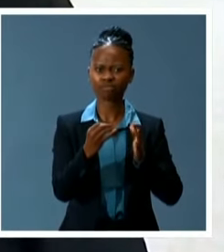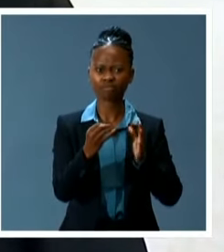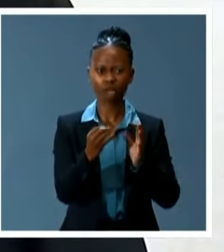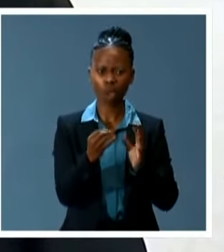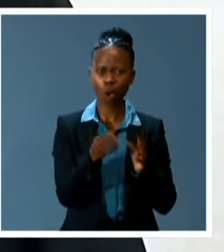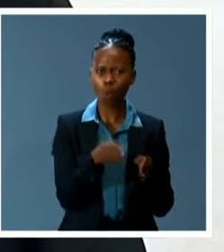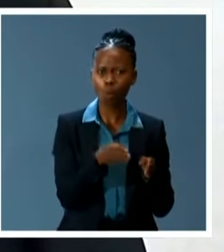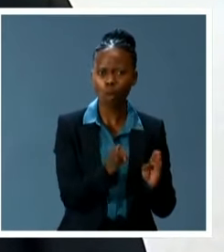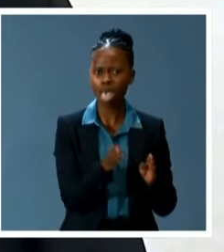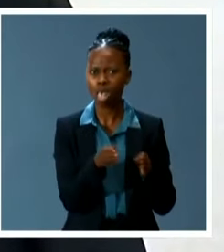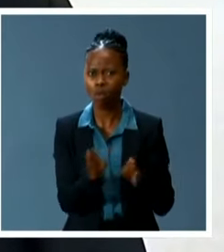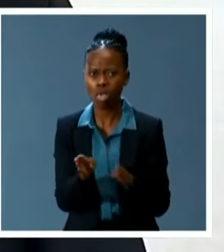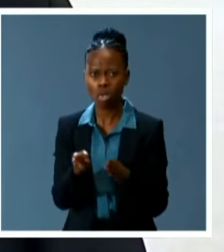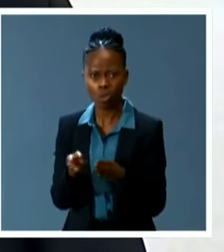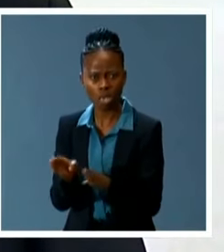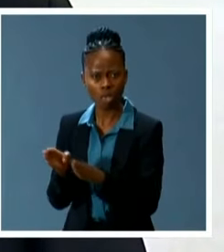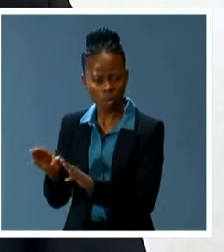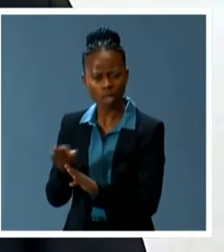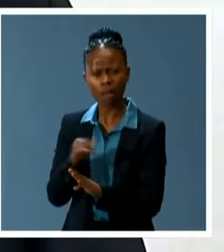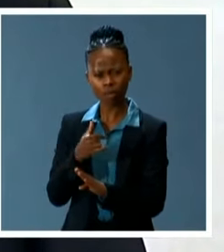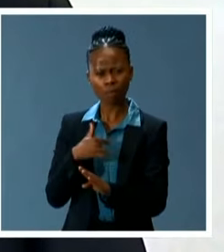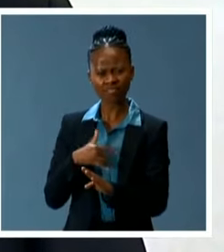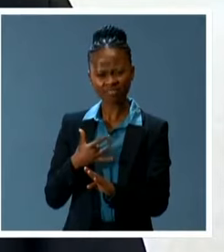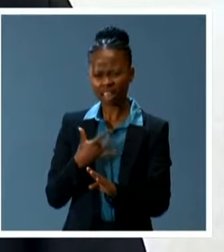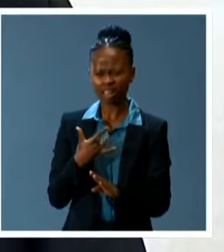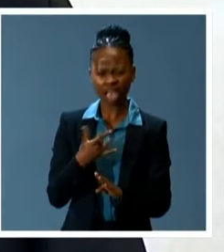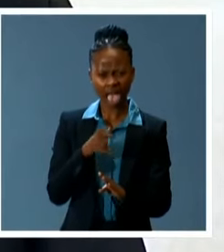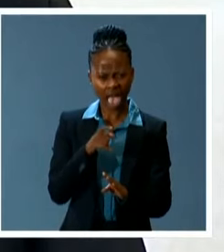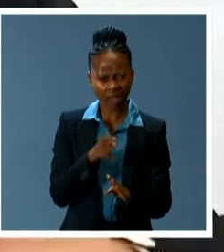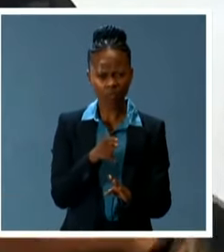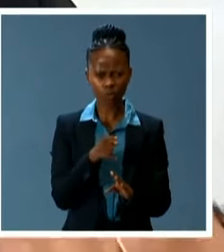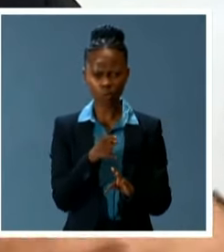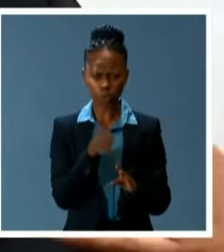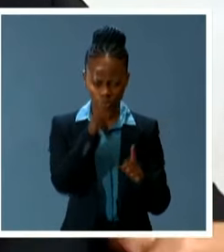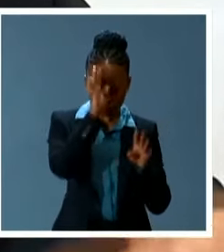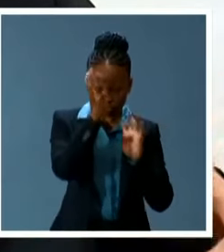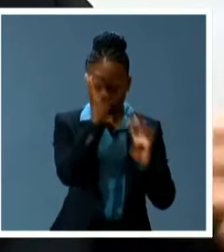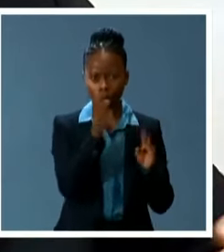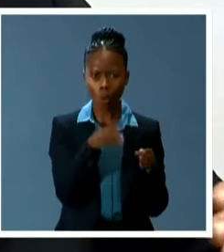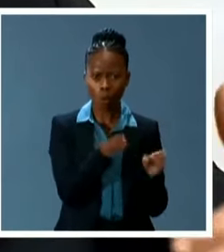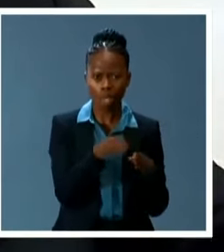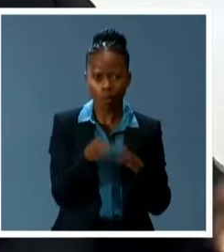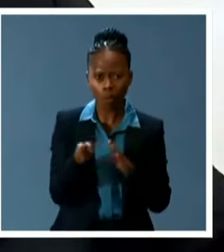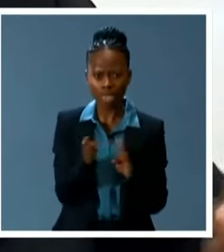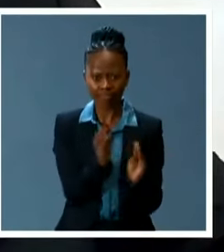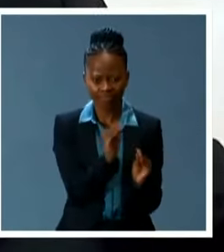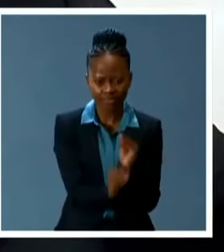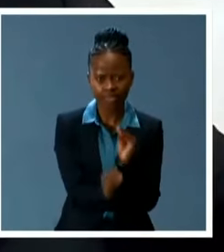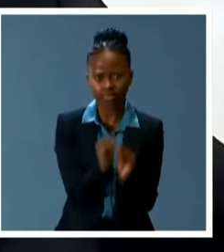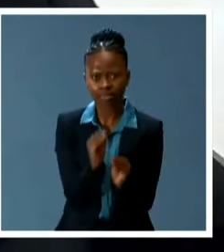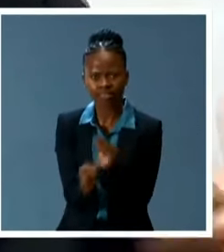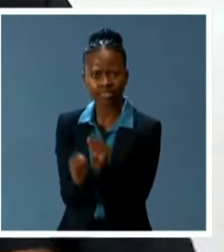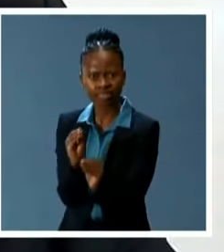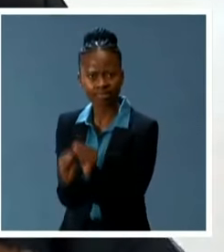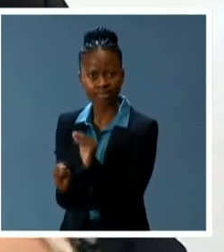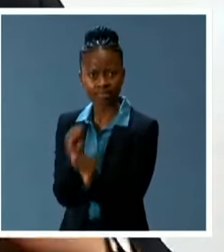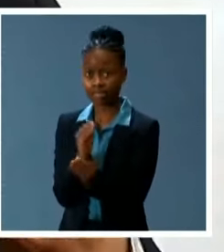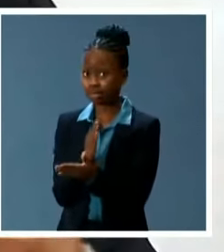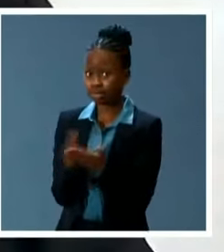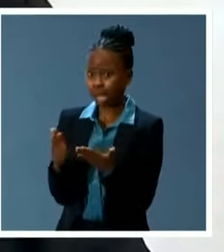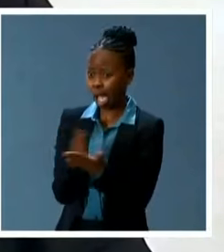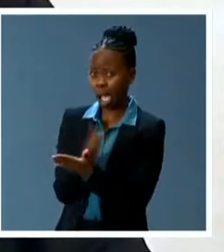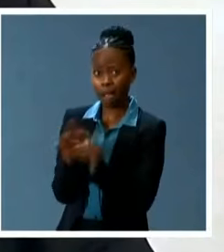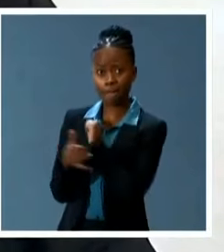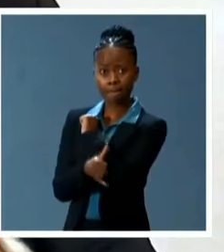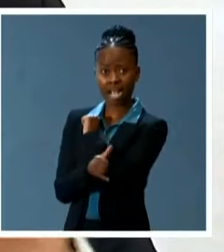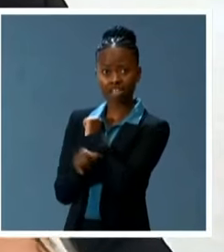some structural measures need to be taken in order to avoid a situation in which a series of countries in insolvency might